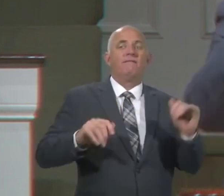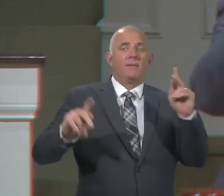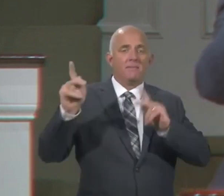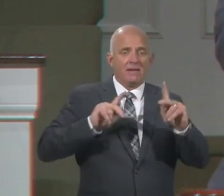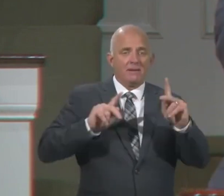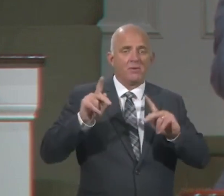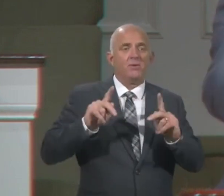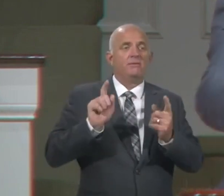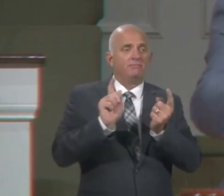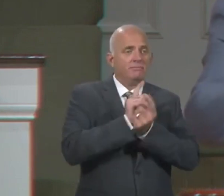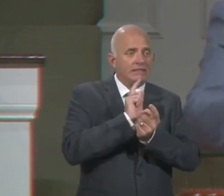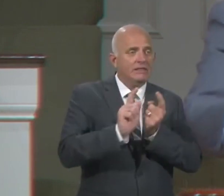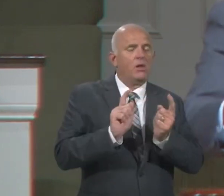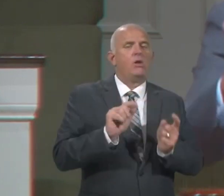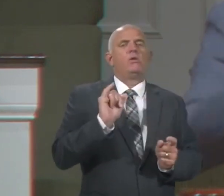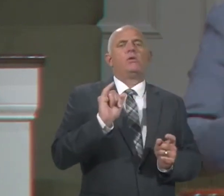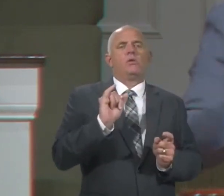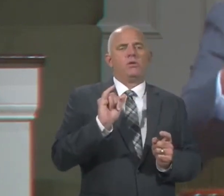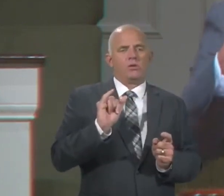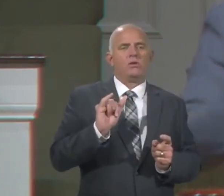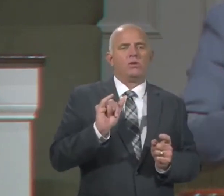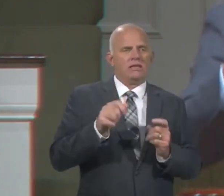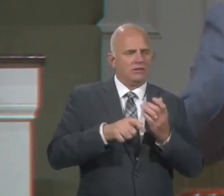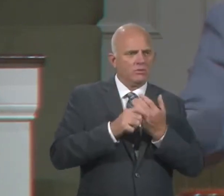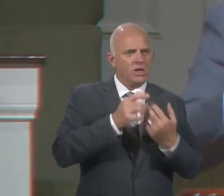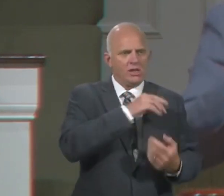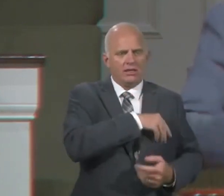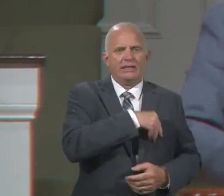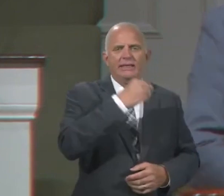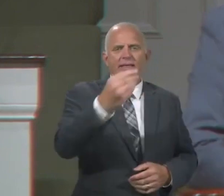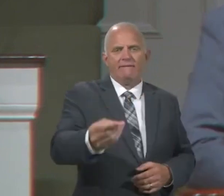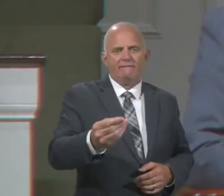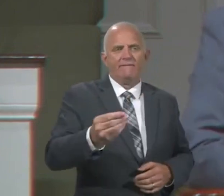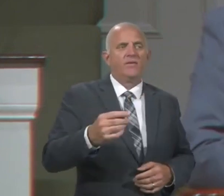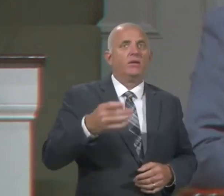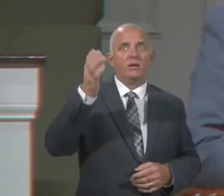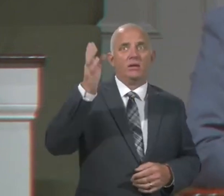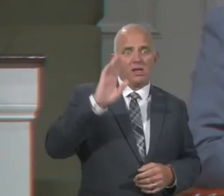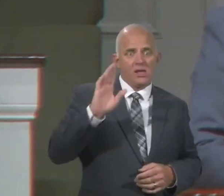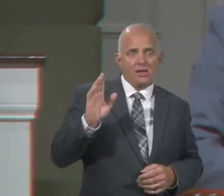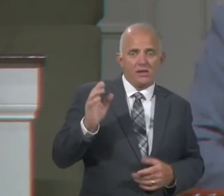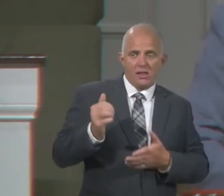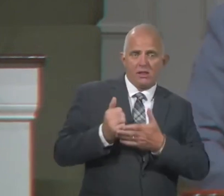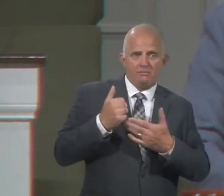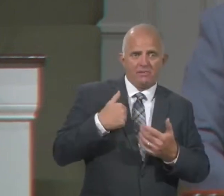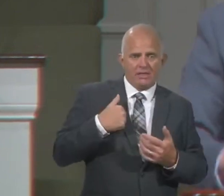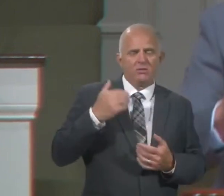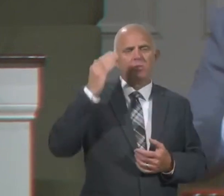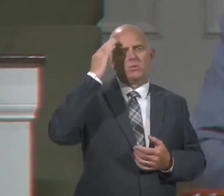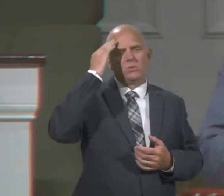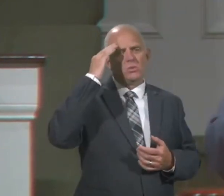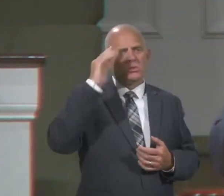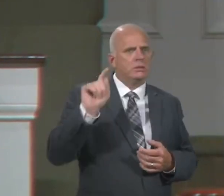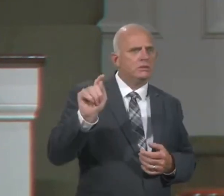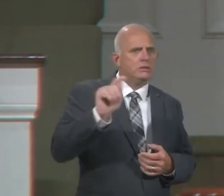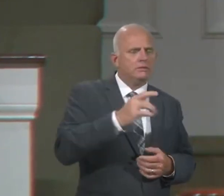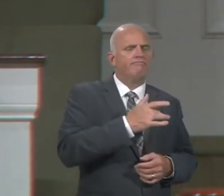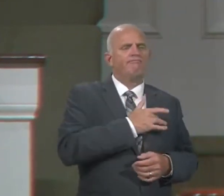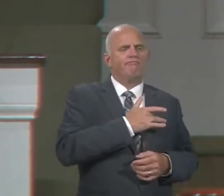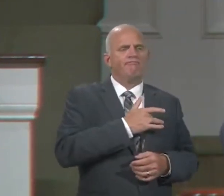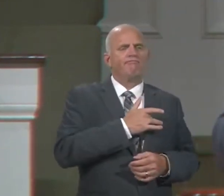or need a gospel tract. And we need to ask God, God, help me to be soul conscious. Good. We need to ask God to help us to be